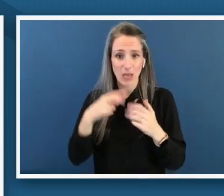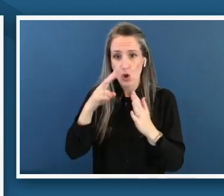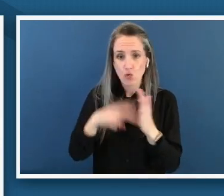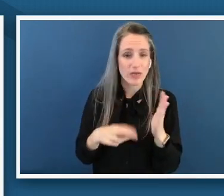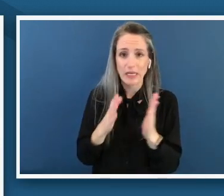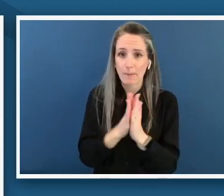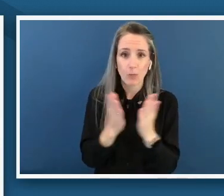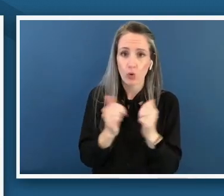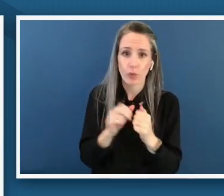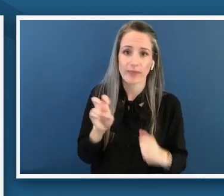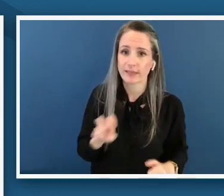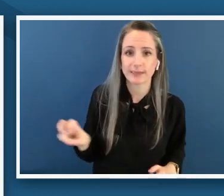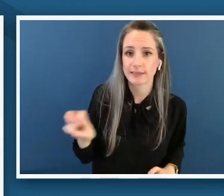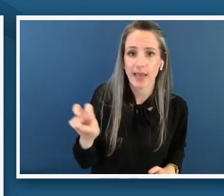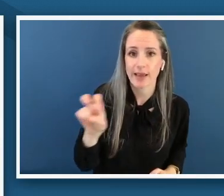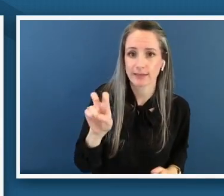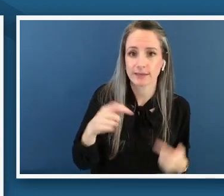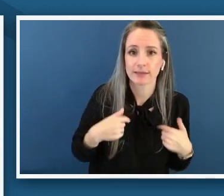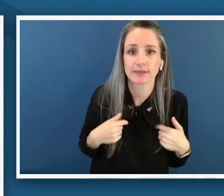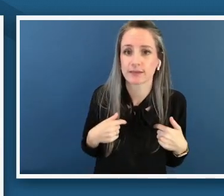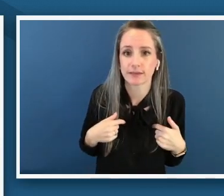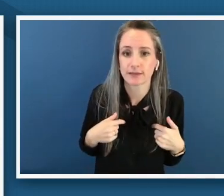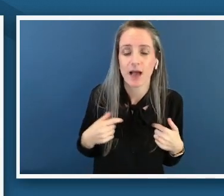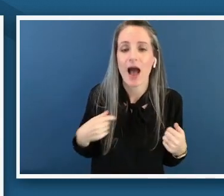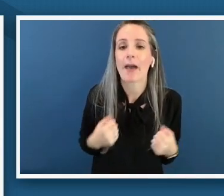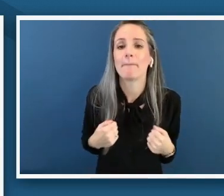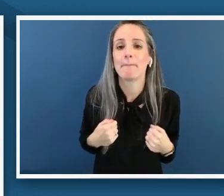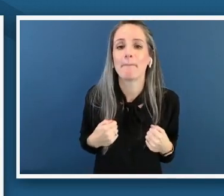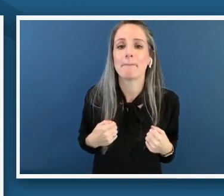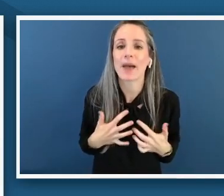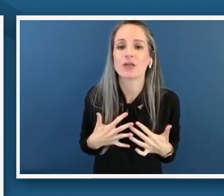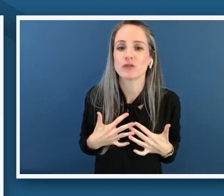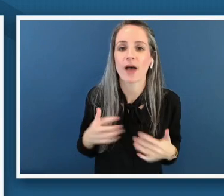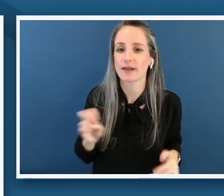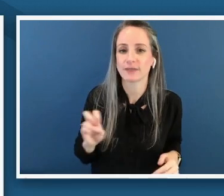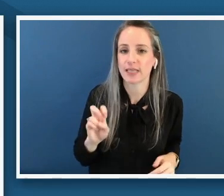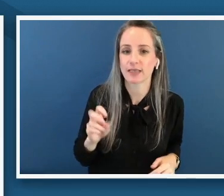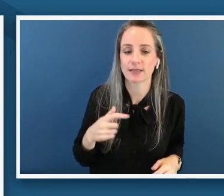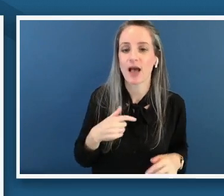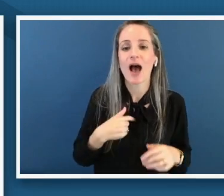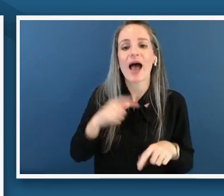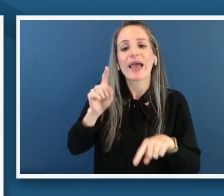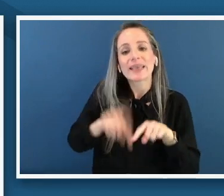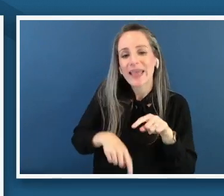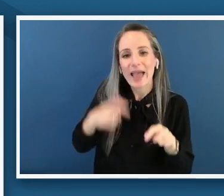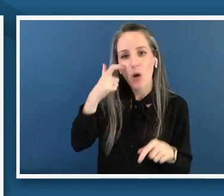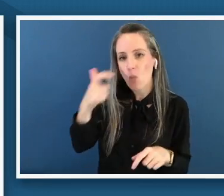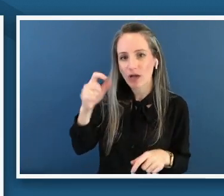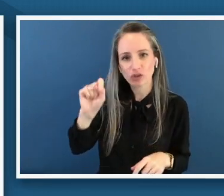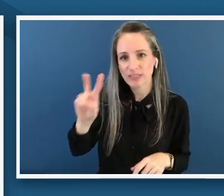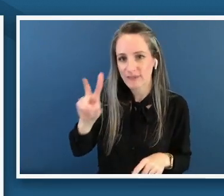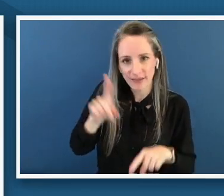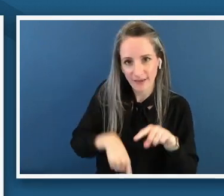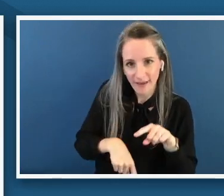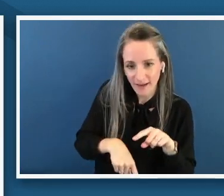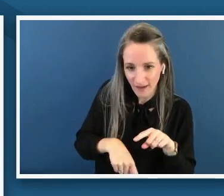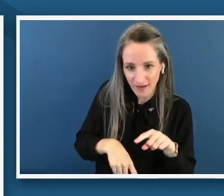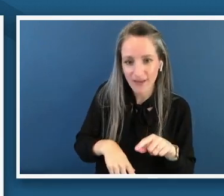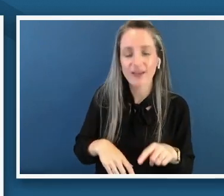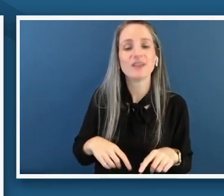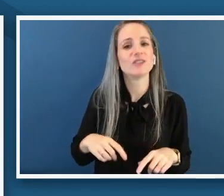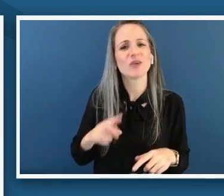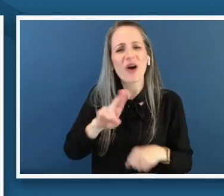I'm petrified. I'm petrified beyond belief. I cannot even watch them on television. So of course I'm